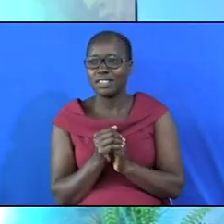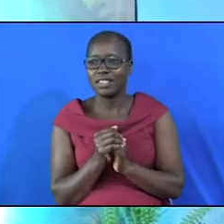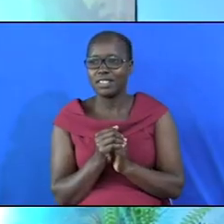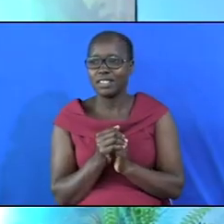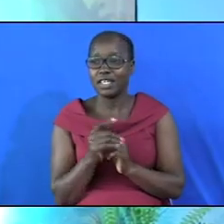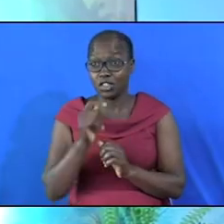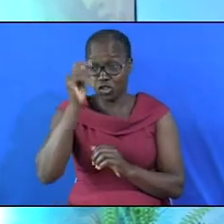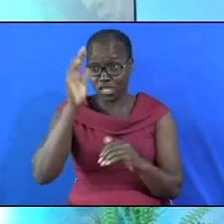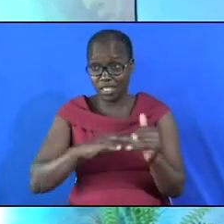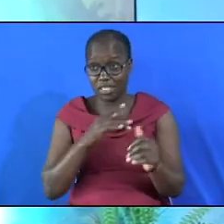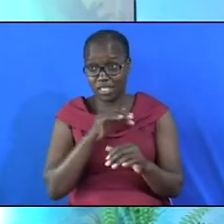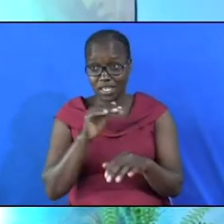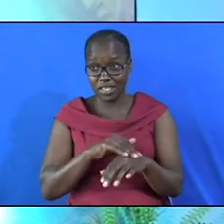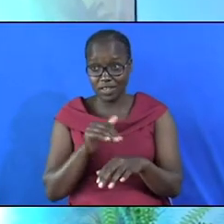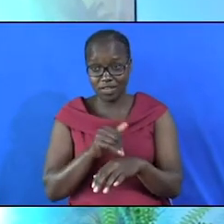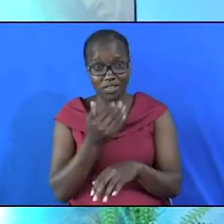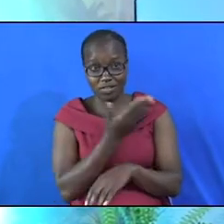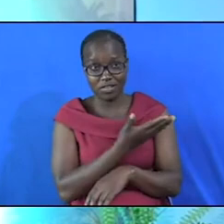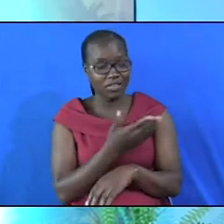are taller than me.